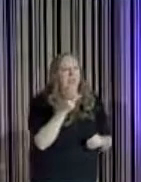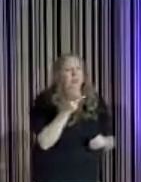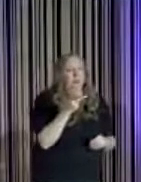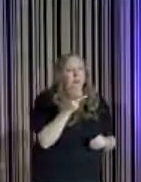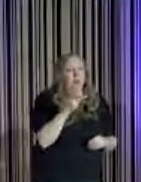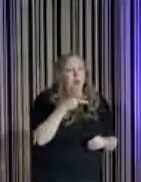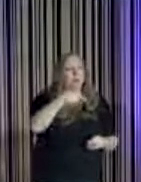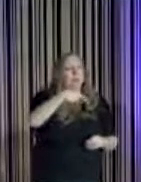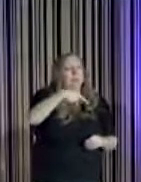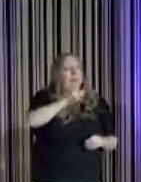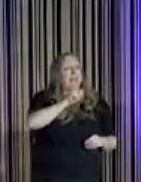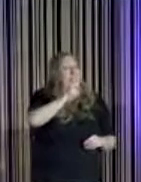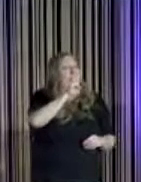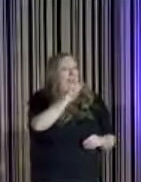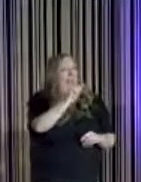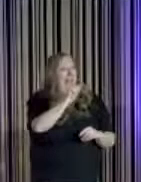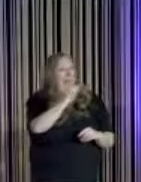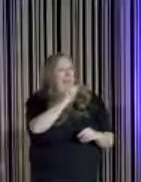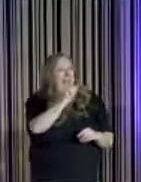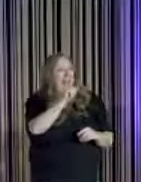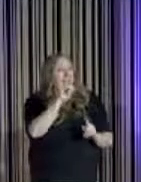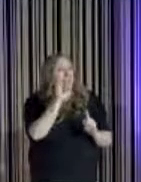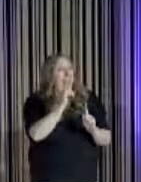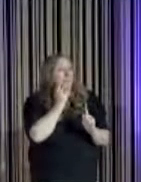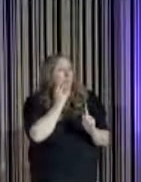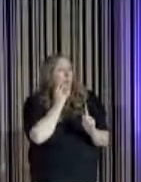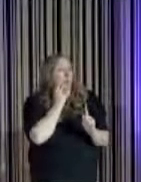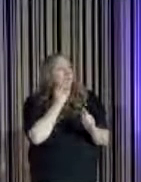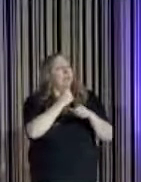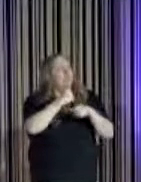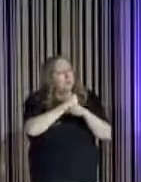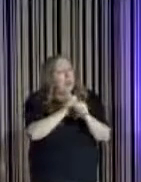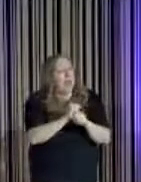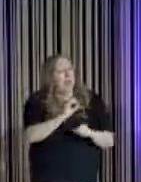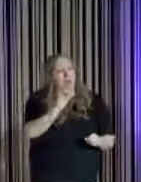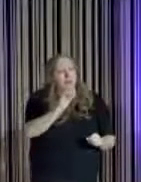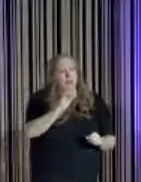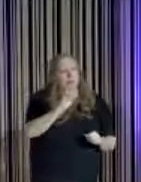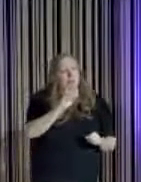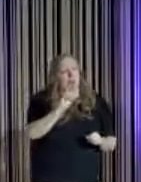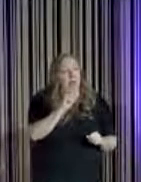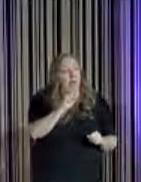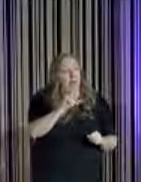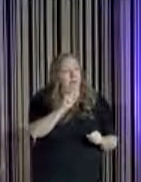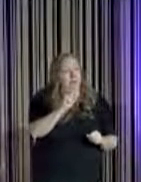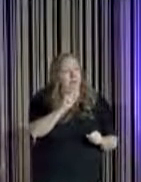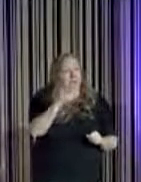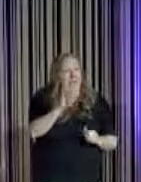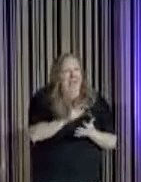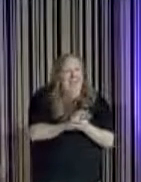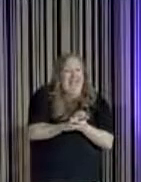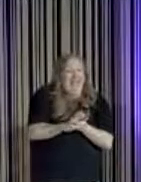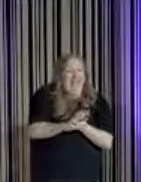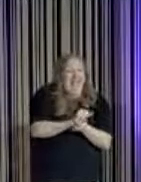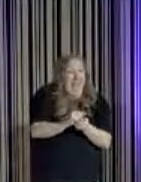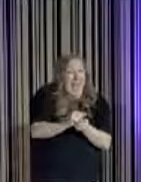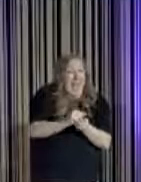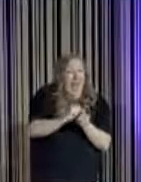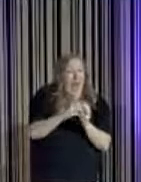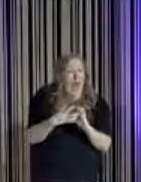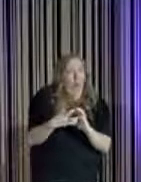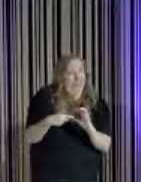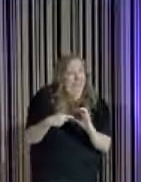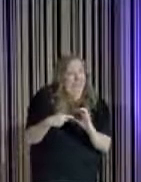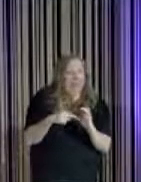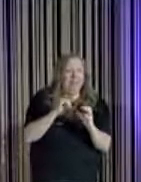water, it actually creates oxygen radicals, which damage that protein. And that protein damage means that in any photosynthetic cell,